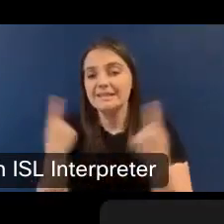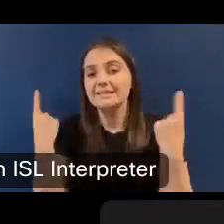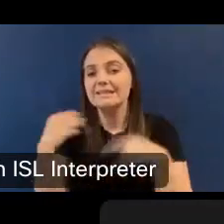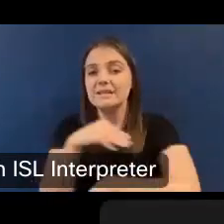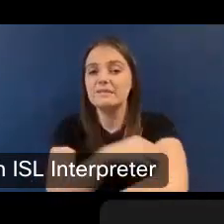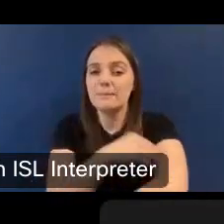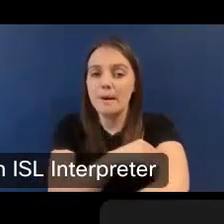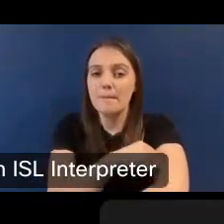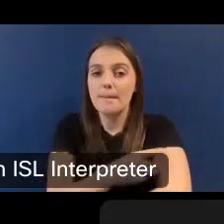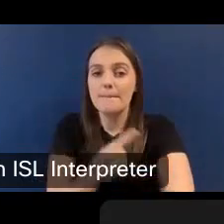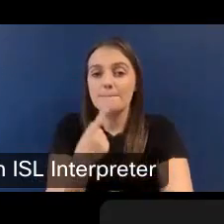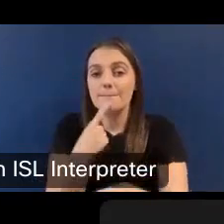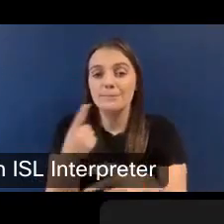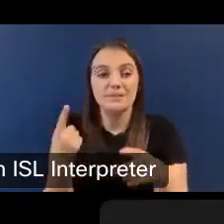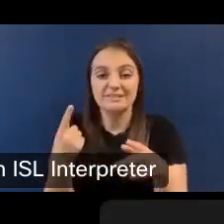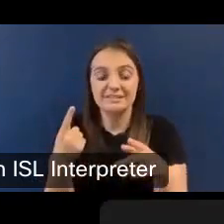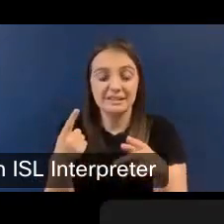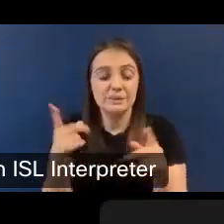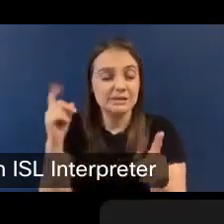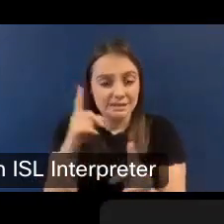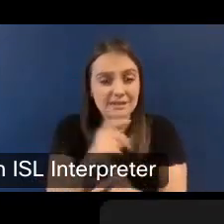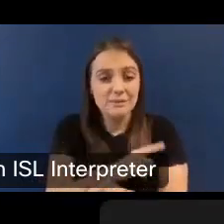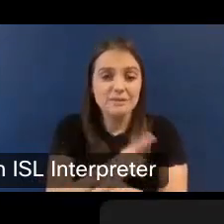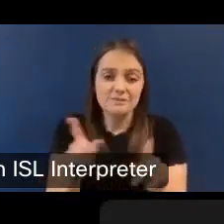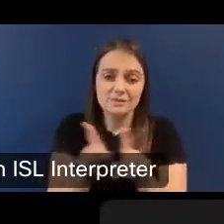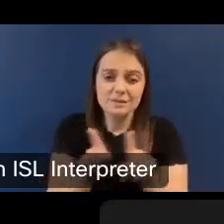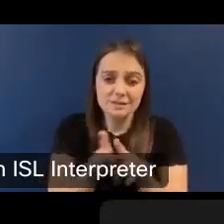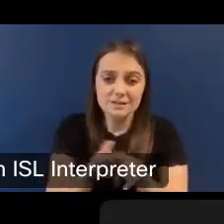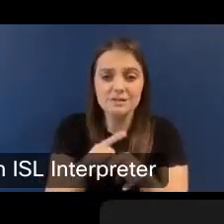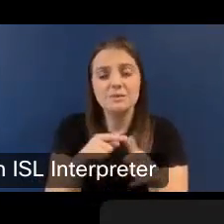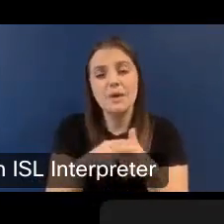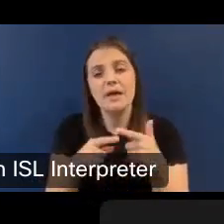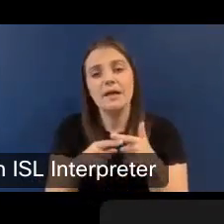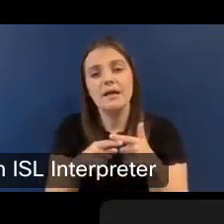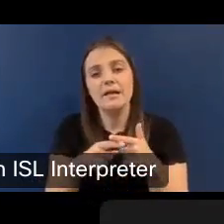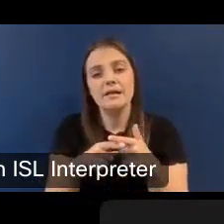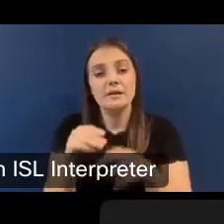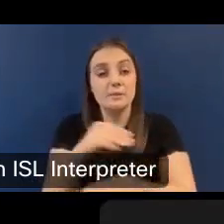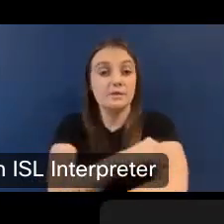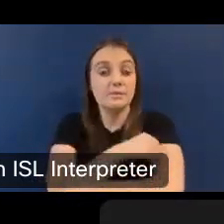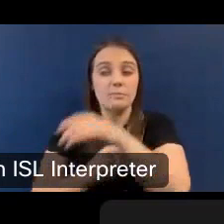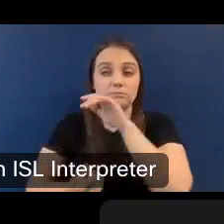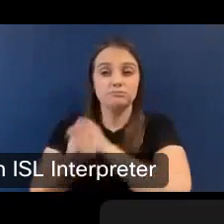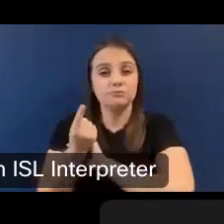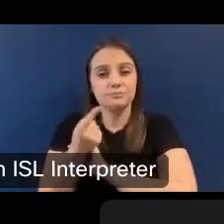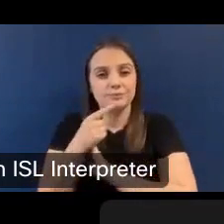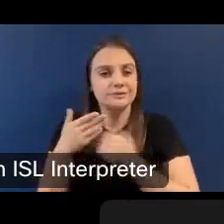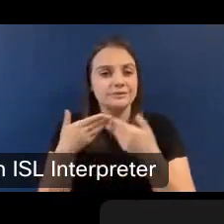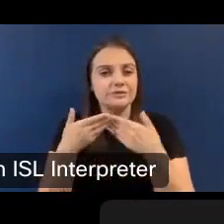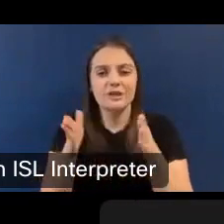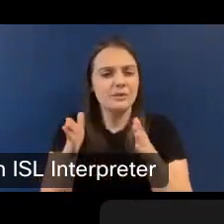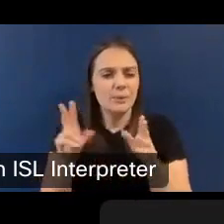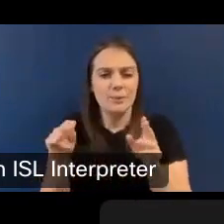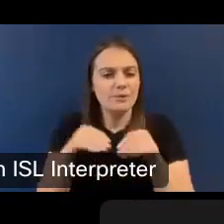but again, no less complex or problematic for that area. But no, to my knowledge, it hasn't been rolled out,